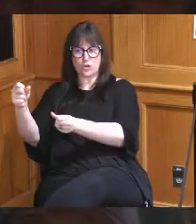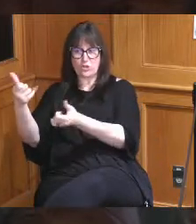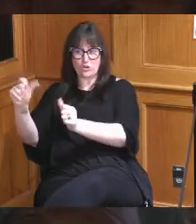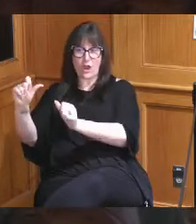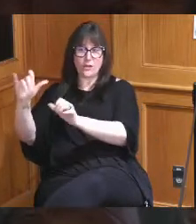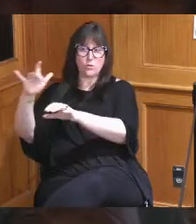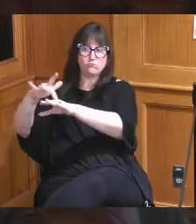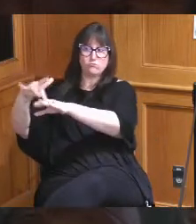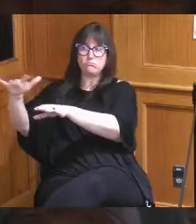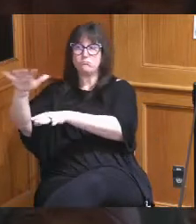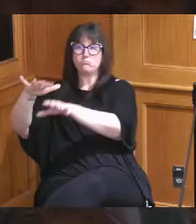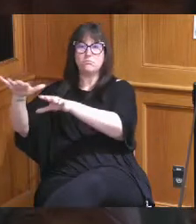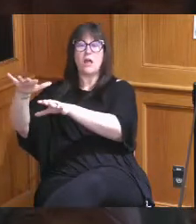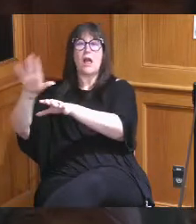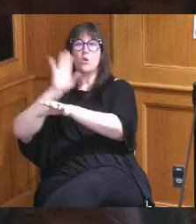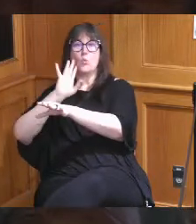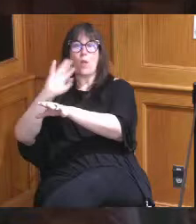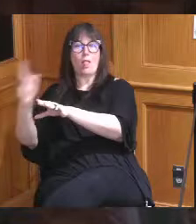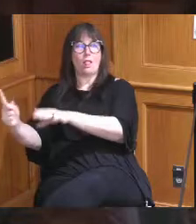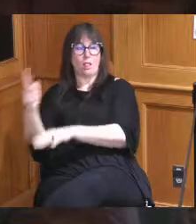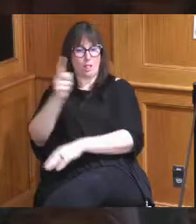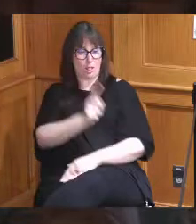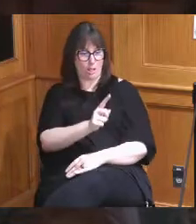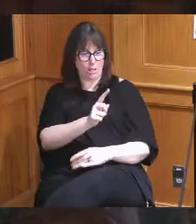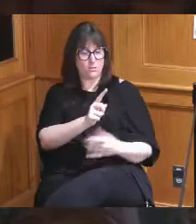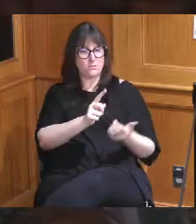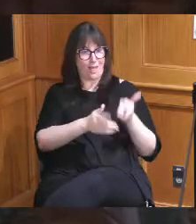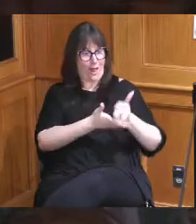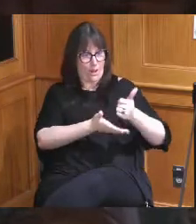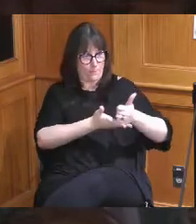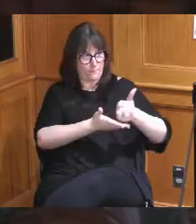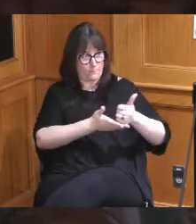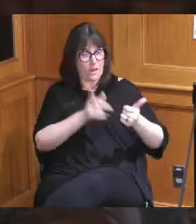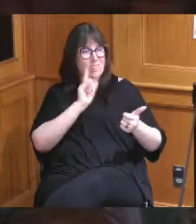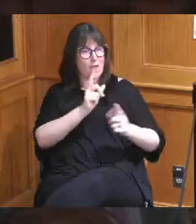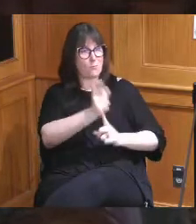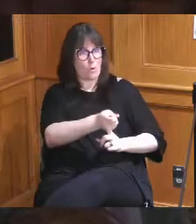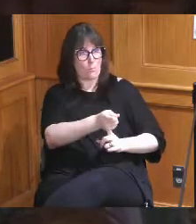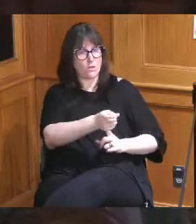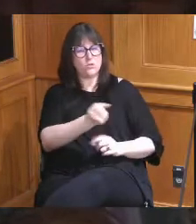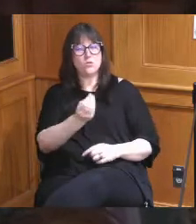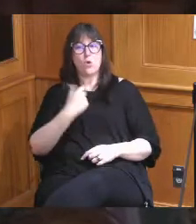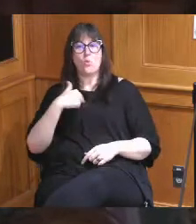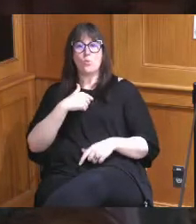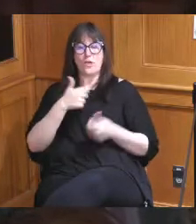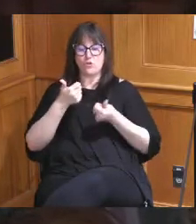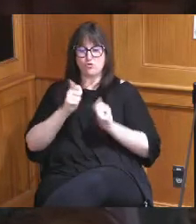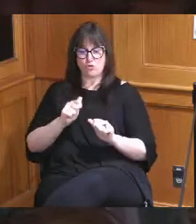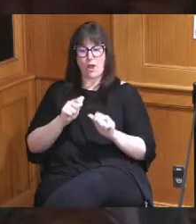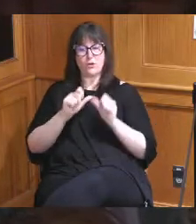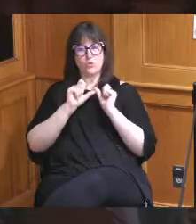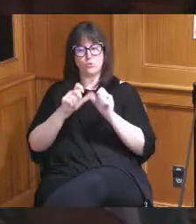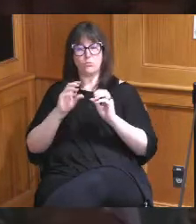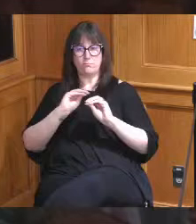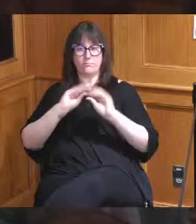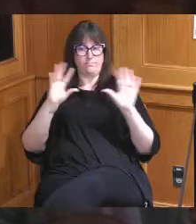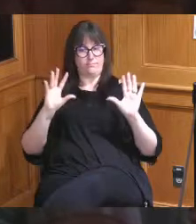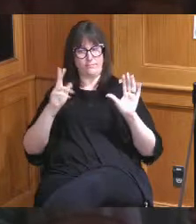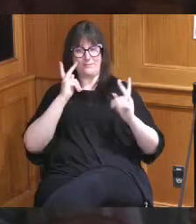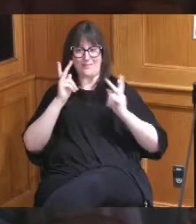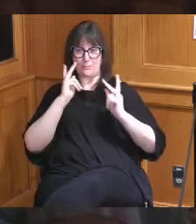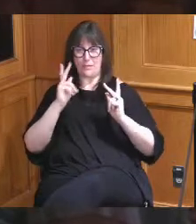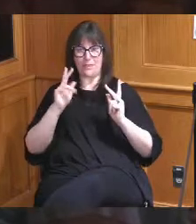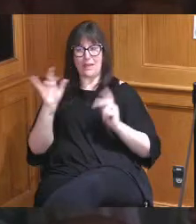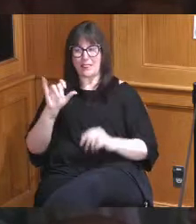and be visible, and go engage with that individual who has called for help in that moment. So while we do try to maintain visibility in certain areas